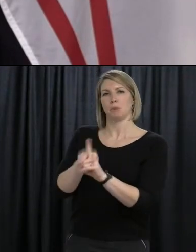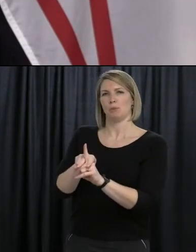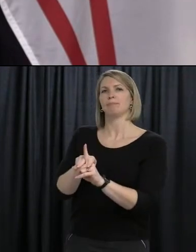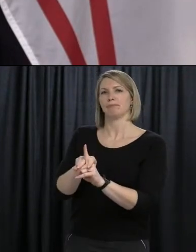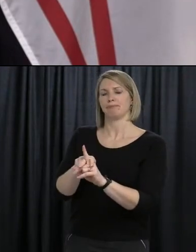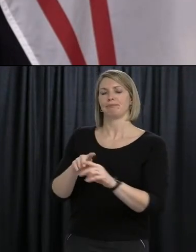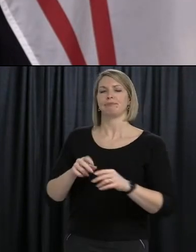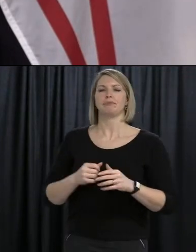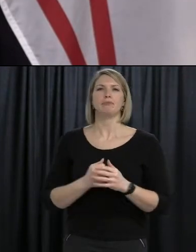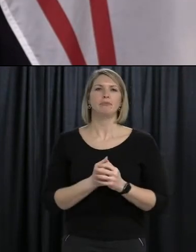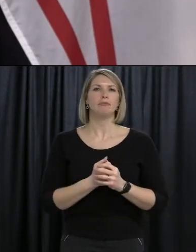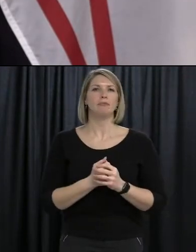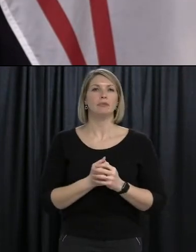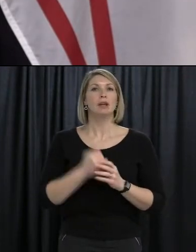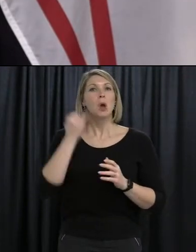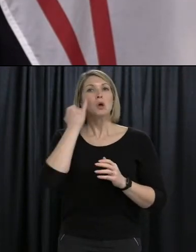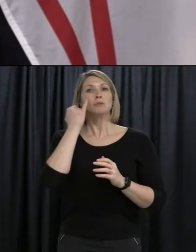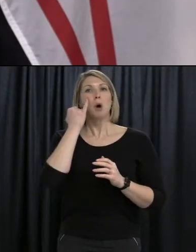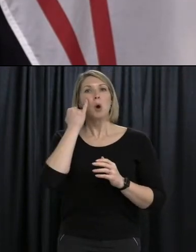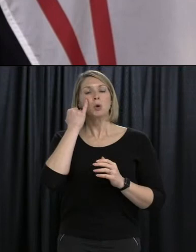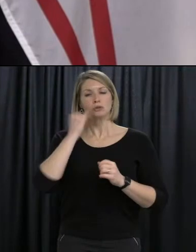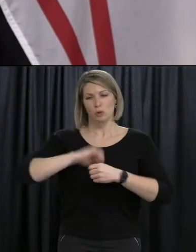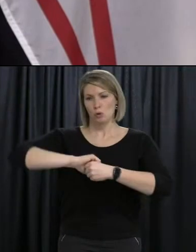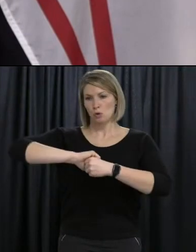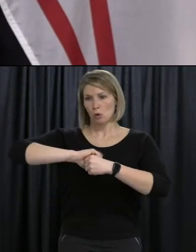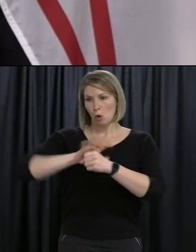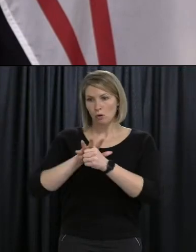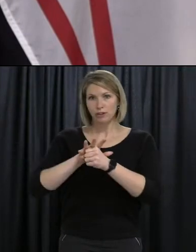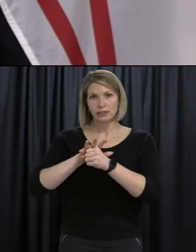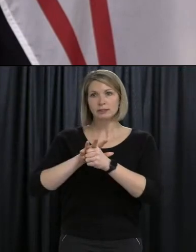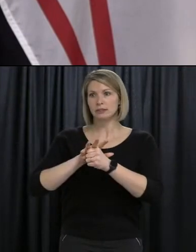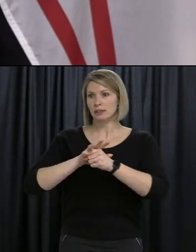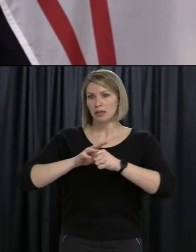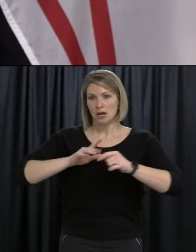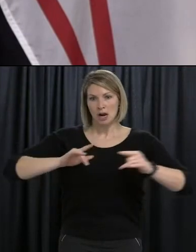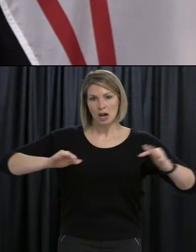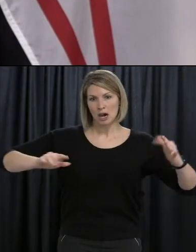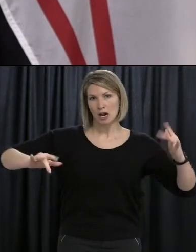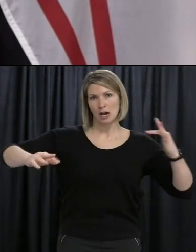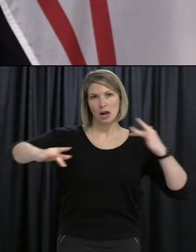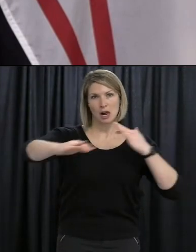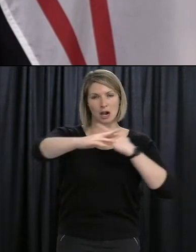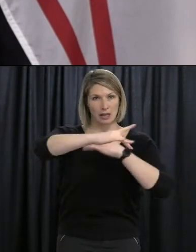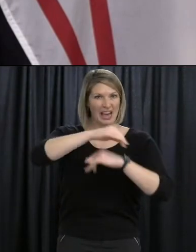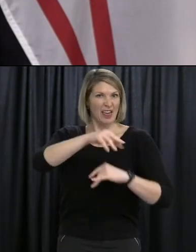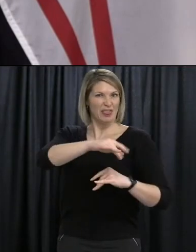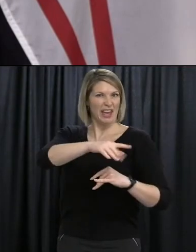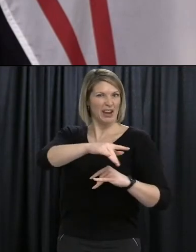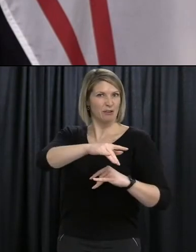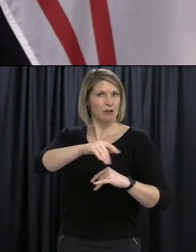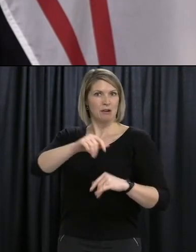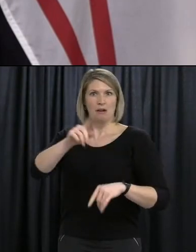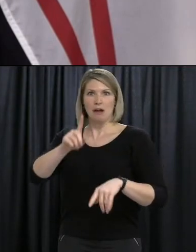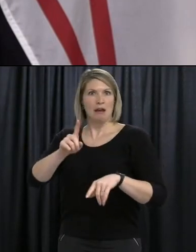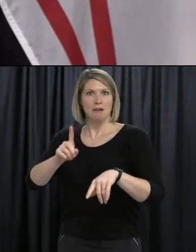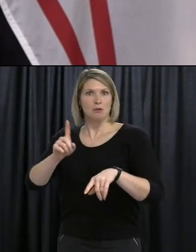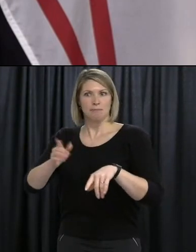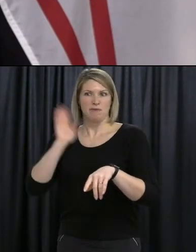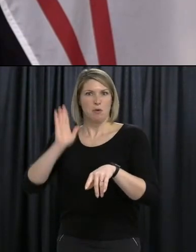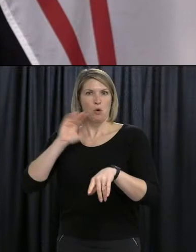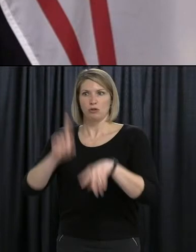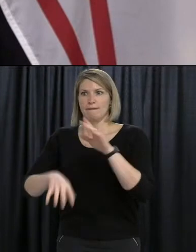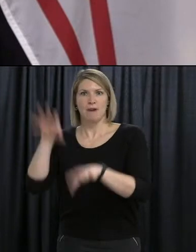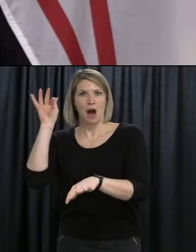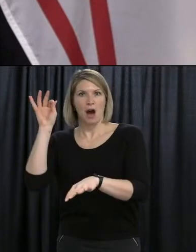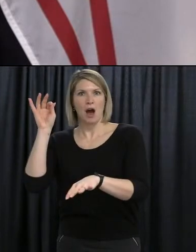If COVID was able to circulate within the metro region without detection, I have concerns that it could very well be